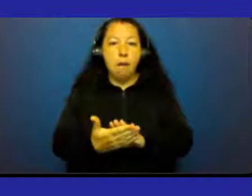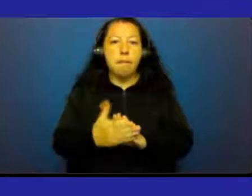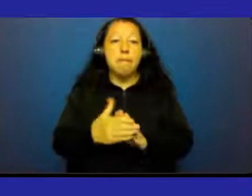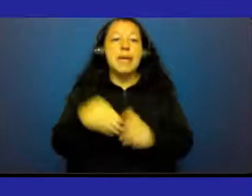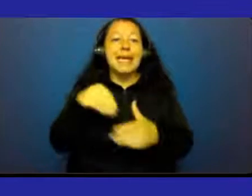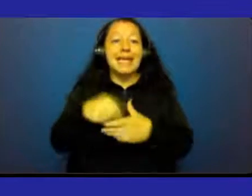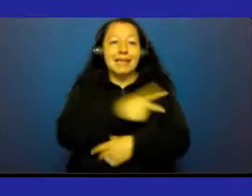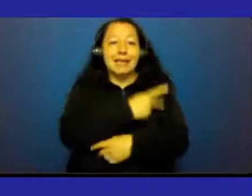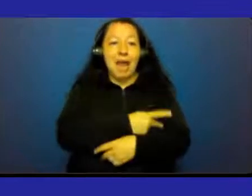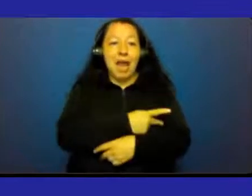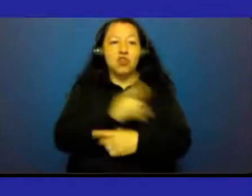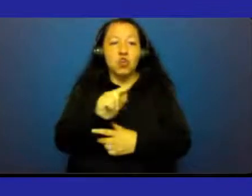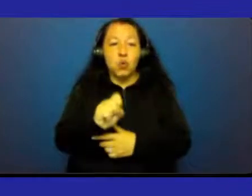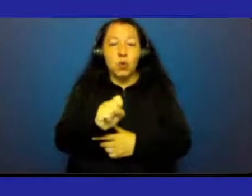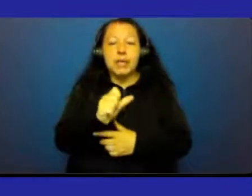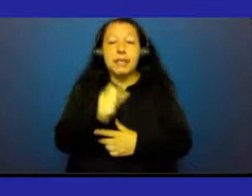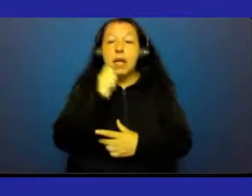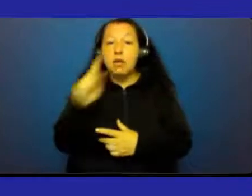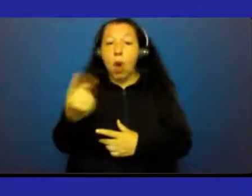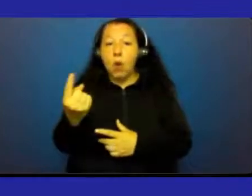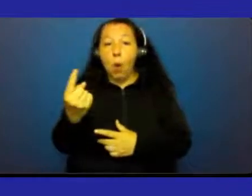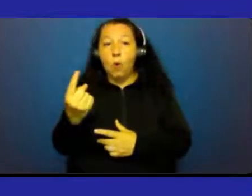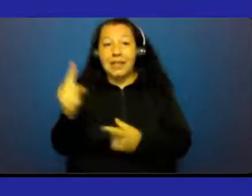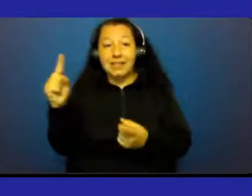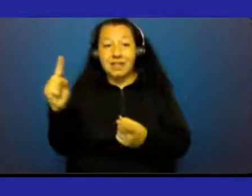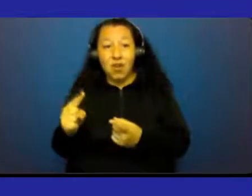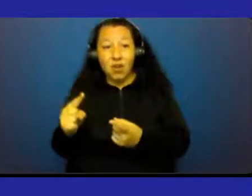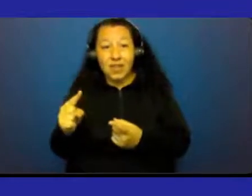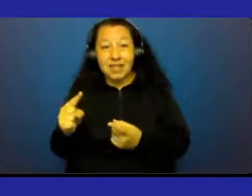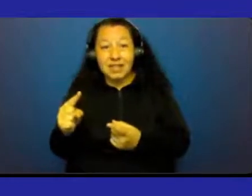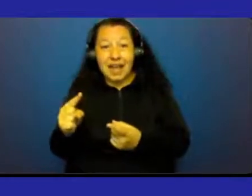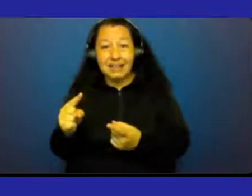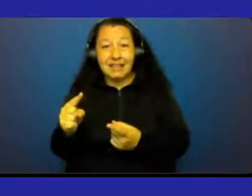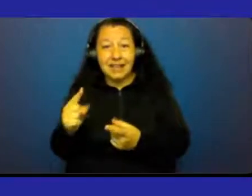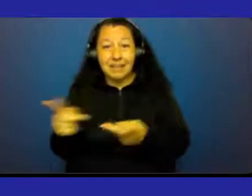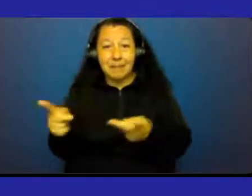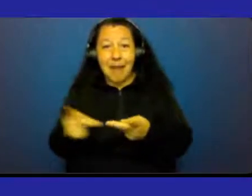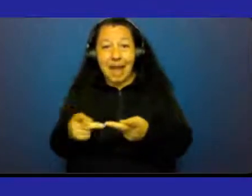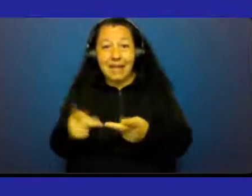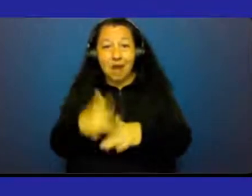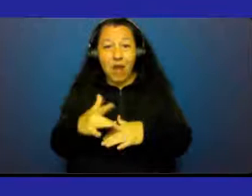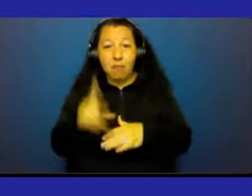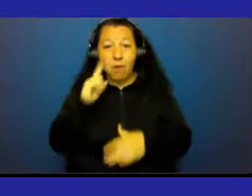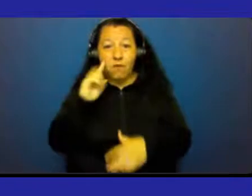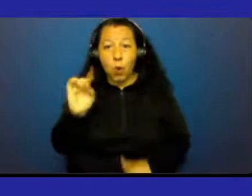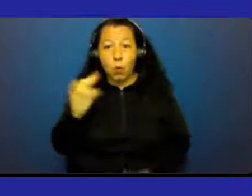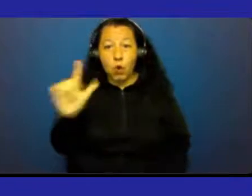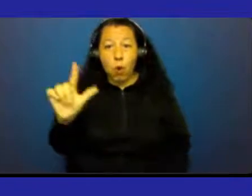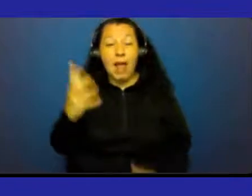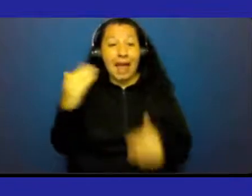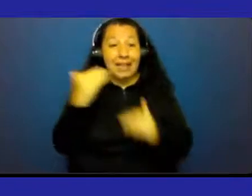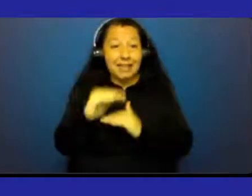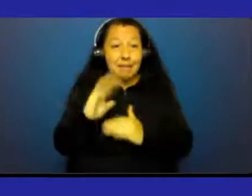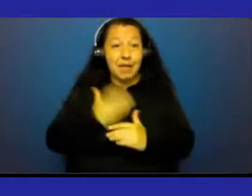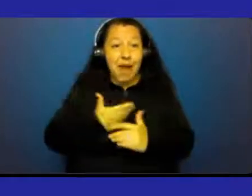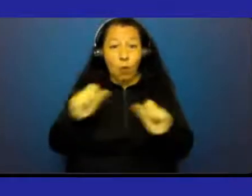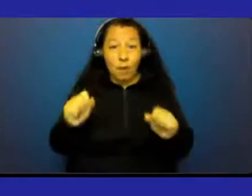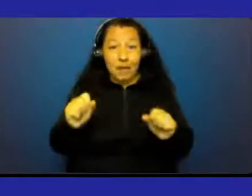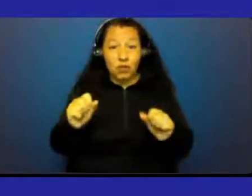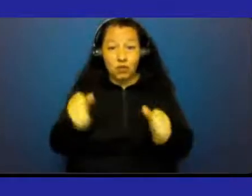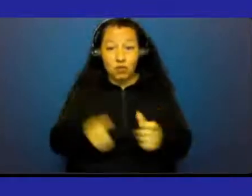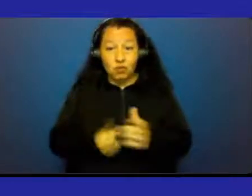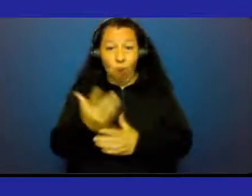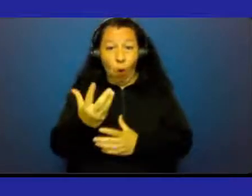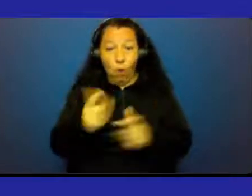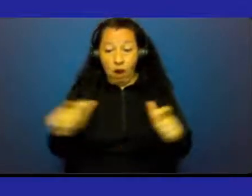will significantly reduce the space available to Woodhull and limit our ability to grow, but in addition, the community